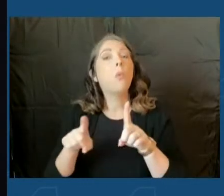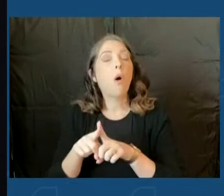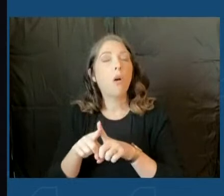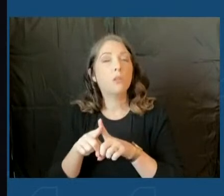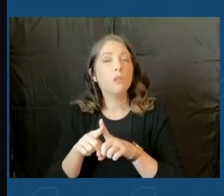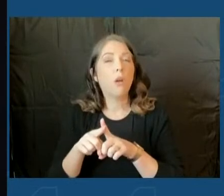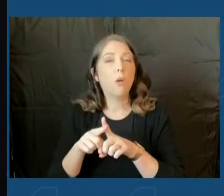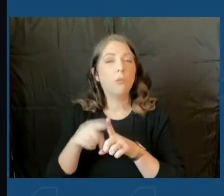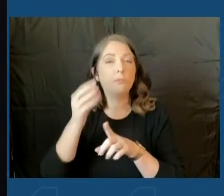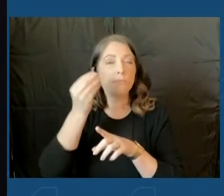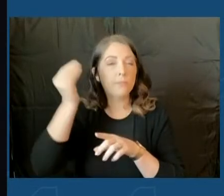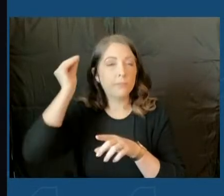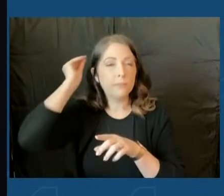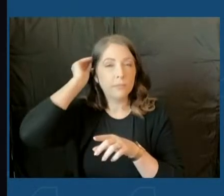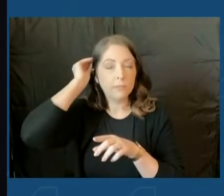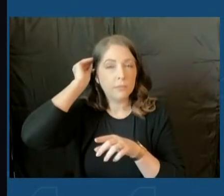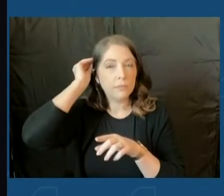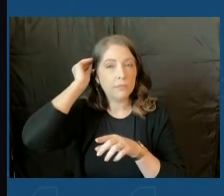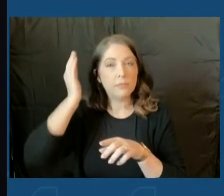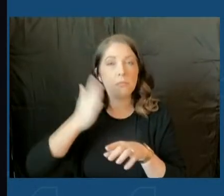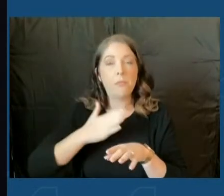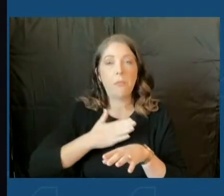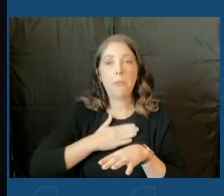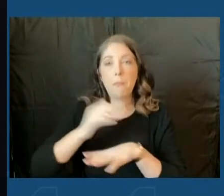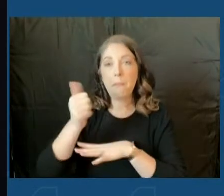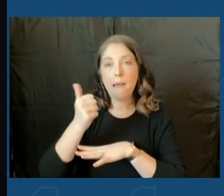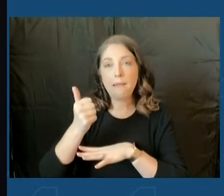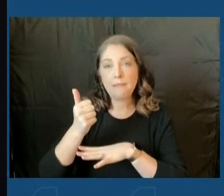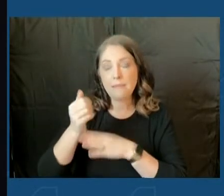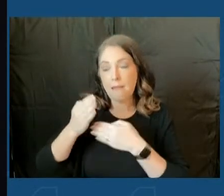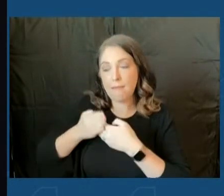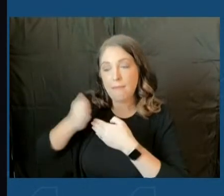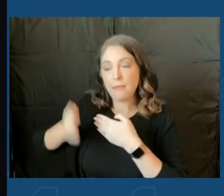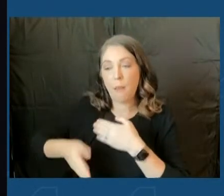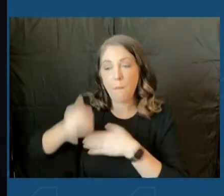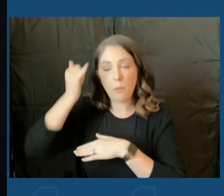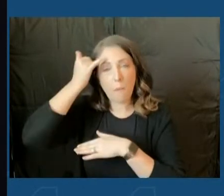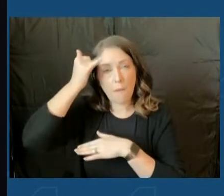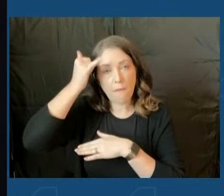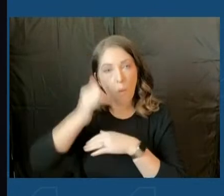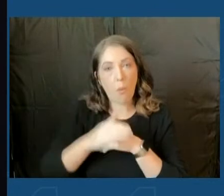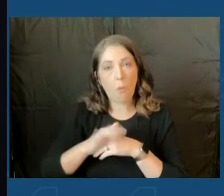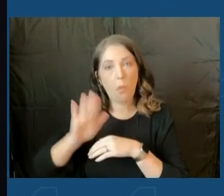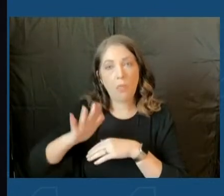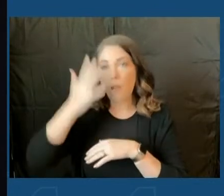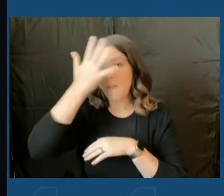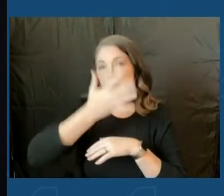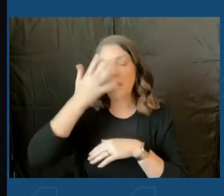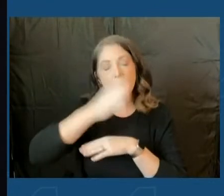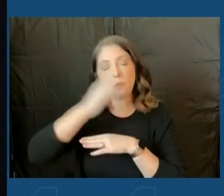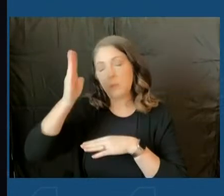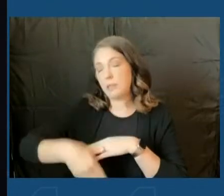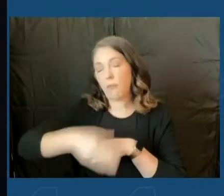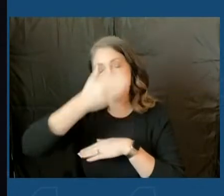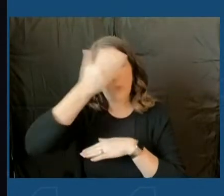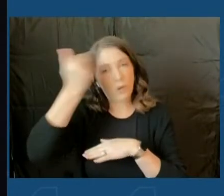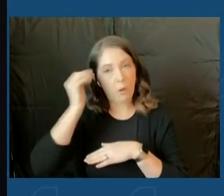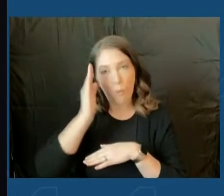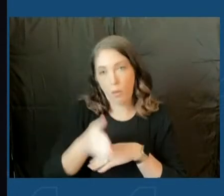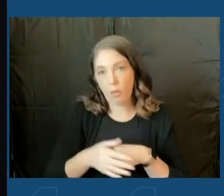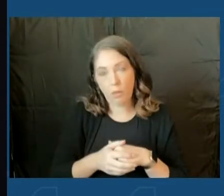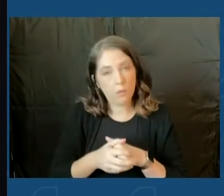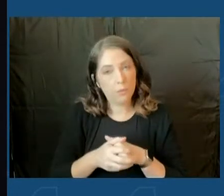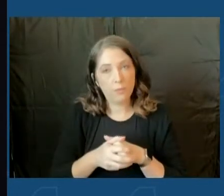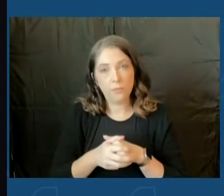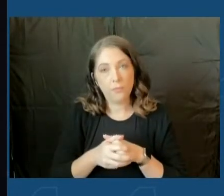images of 10 of my neighbors from Buffalo, whose faces we will never forget. And we'll